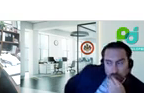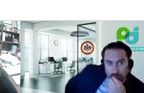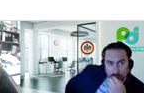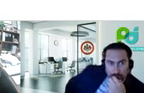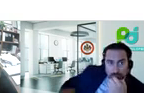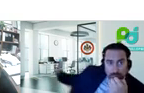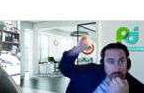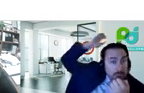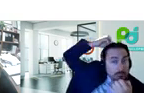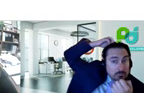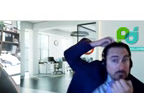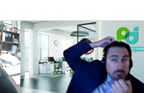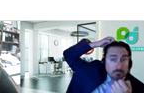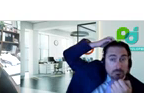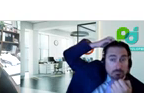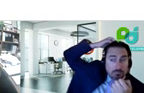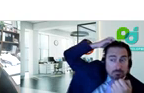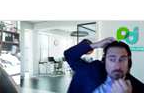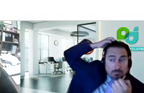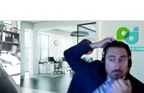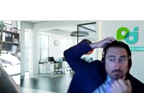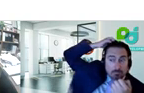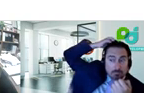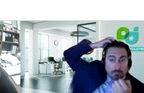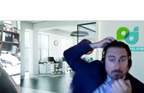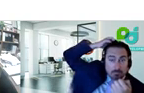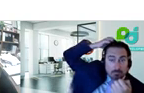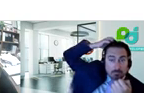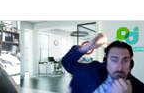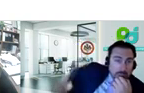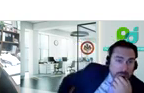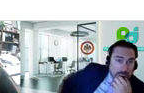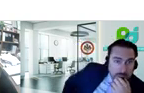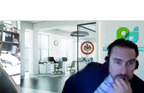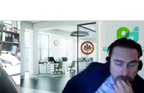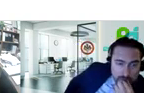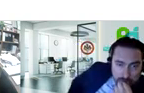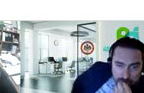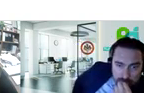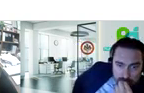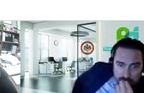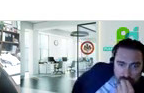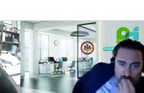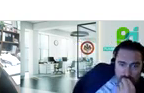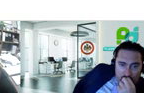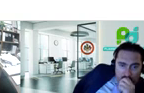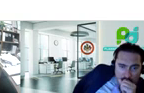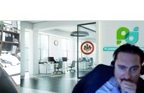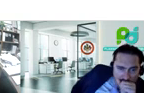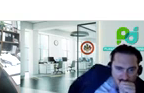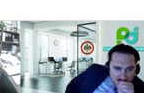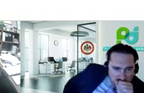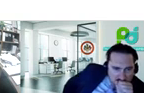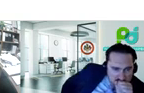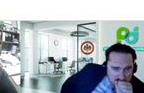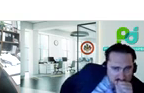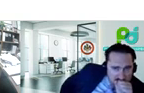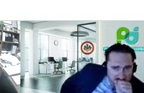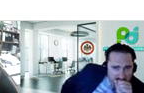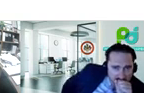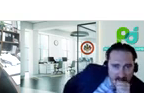we're offering here, it creates the opportunity for improved stormwater management for the area with the new development, as well